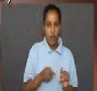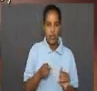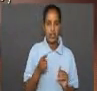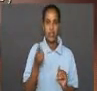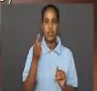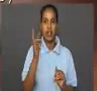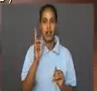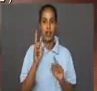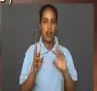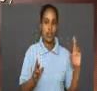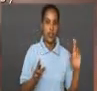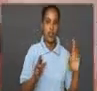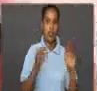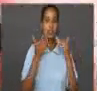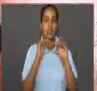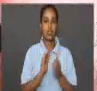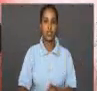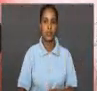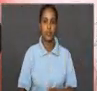reactant's concentration.